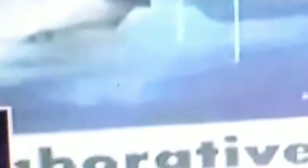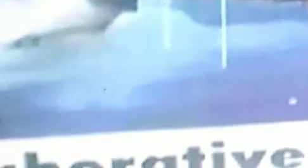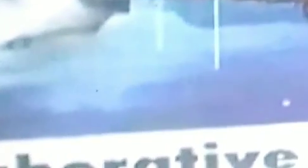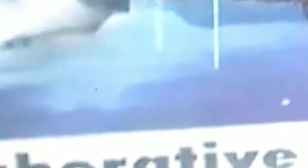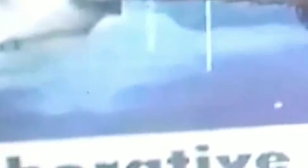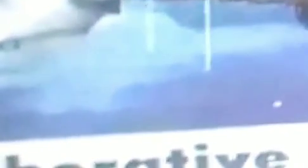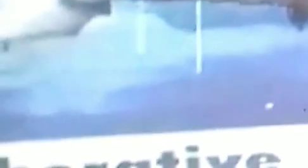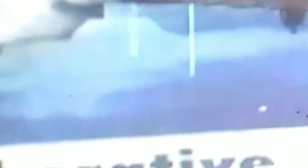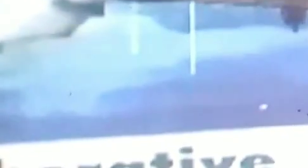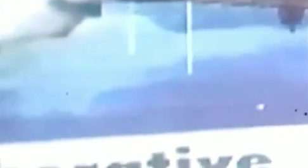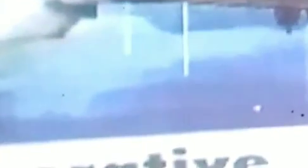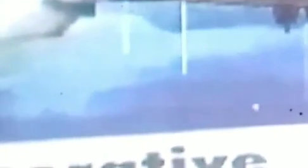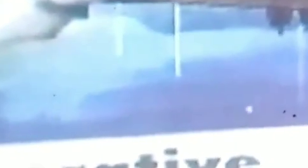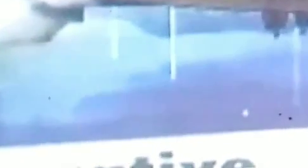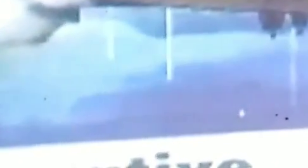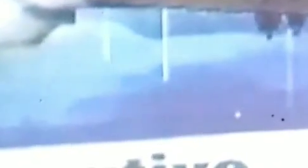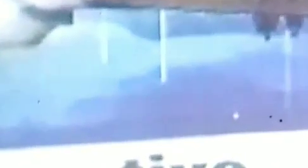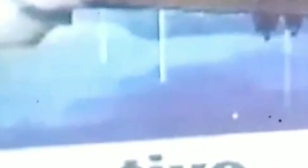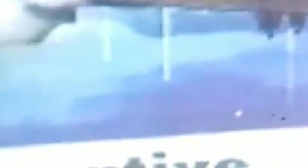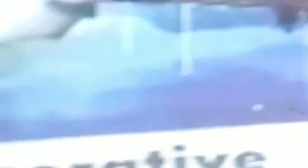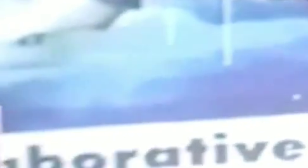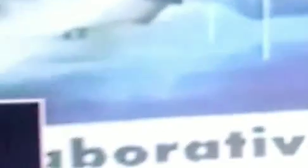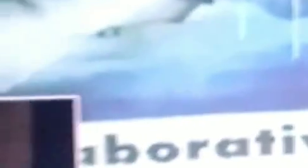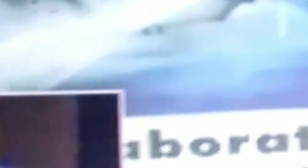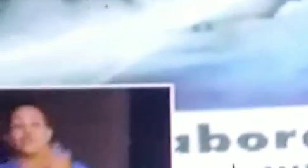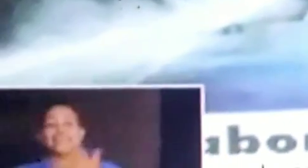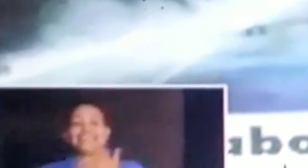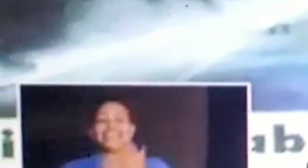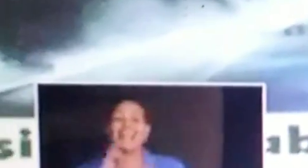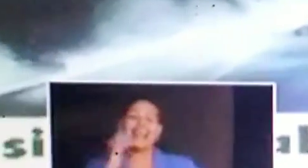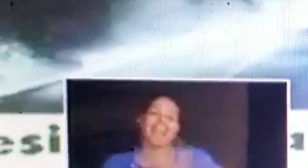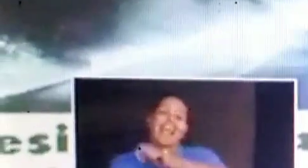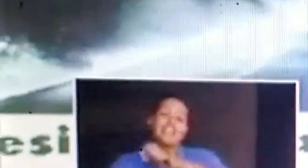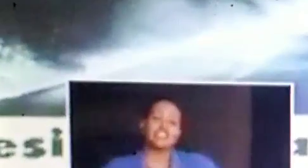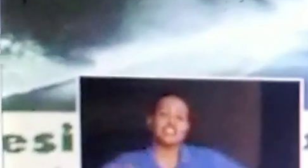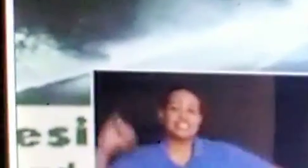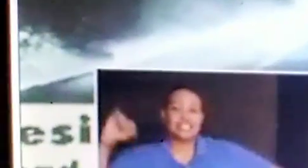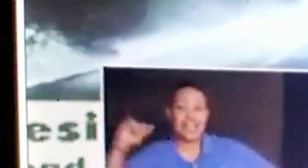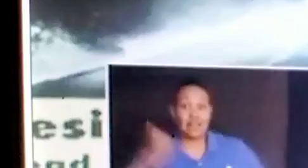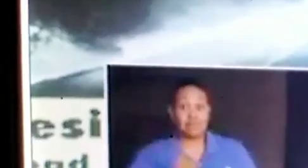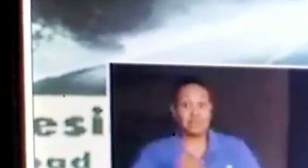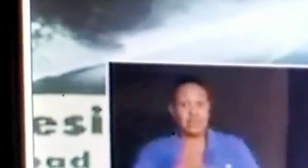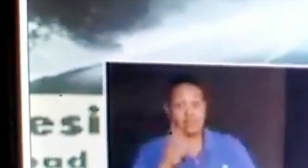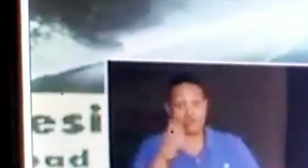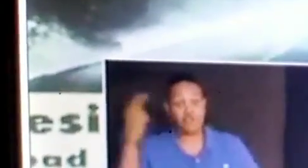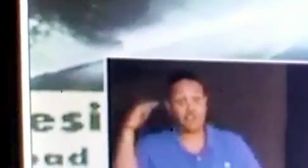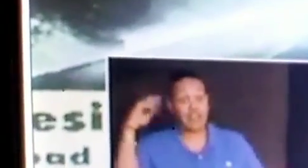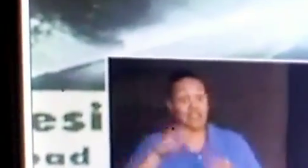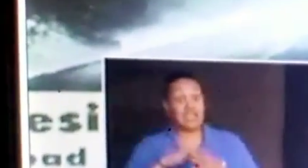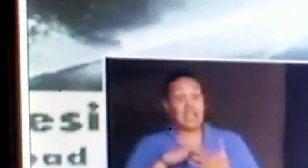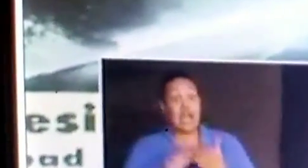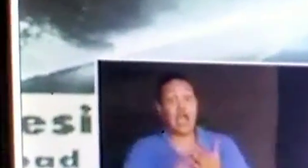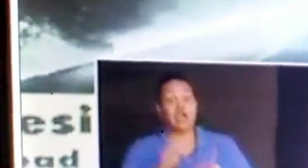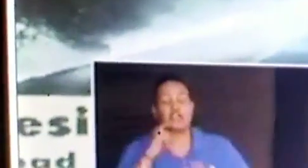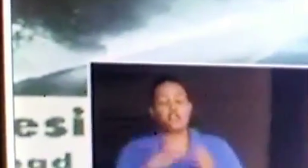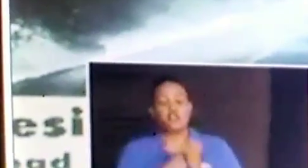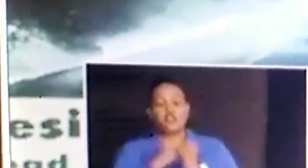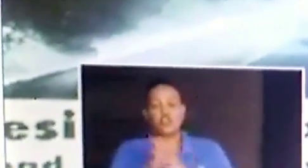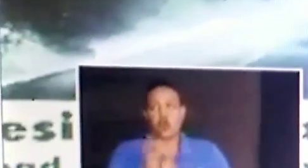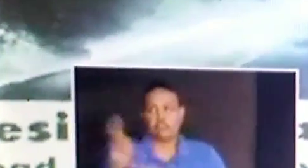of architect Wilson Chung, who designed the National Stadium, reflected in the architecture and the structural